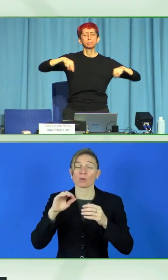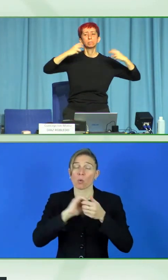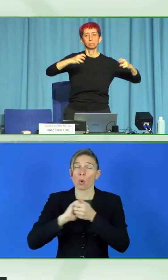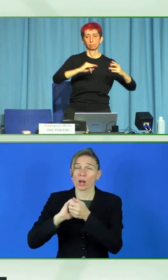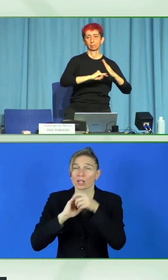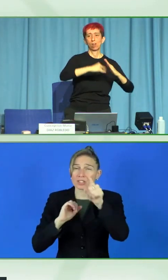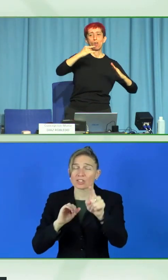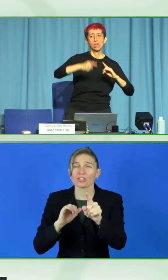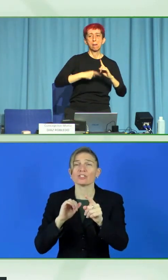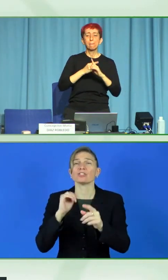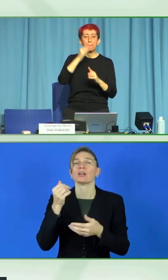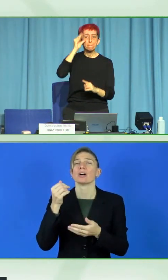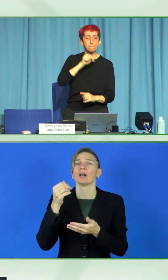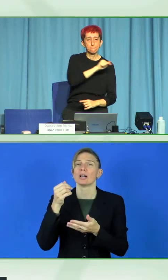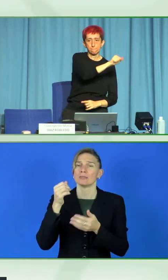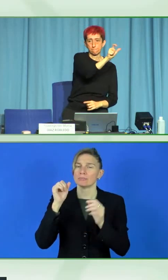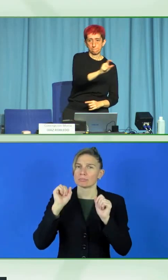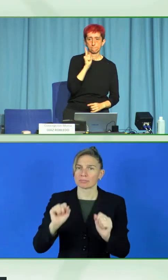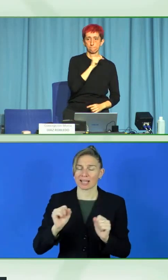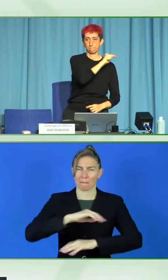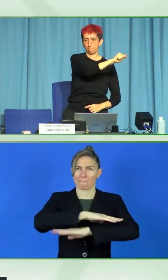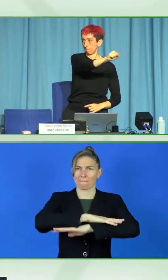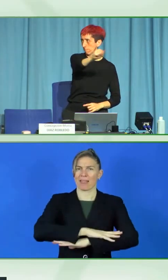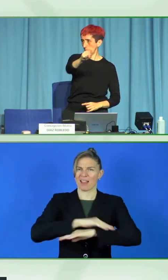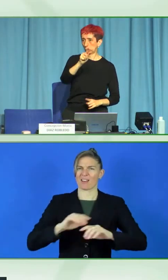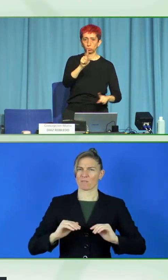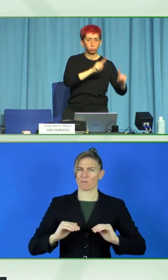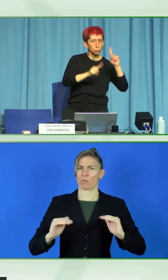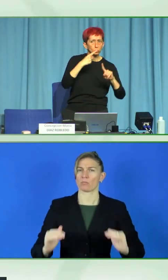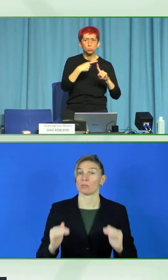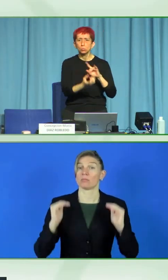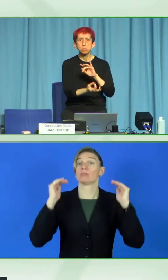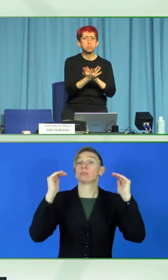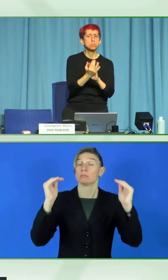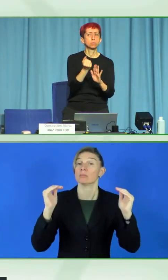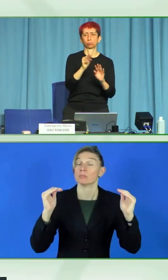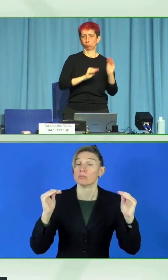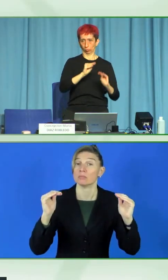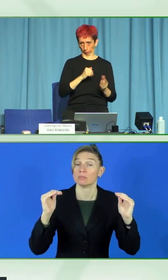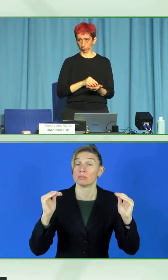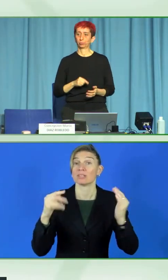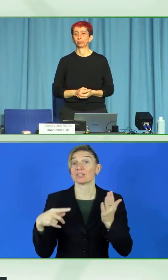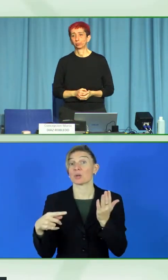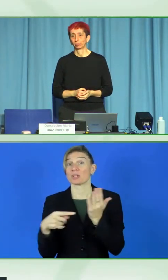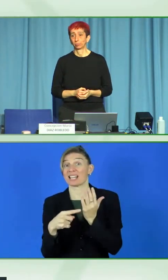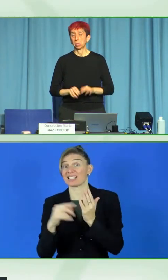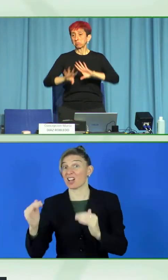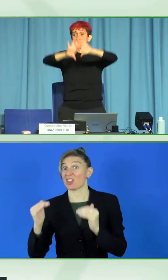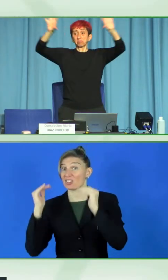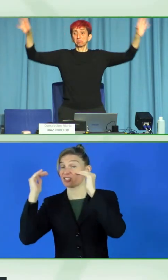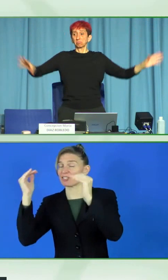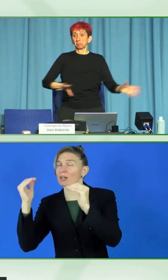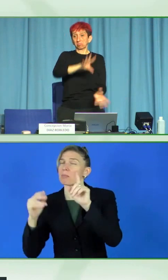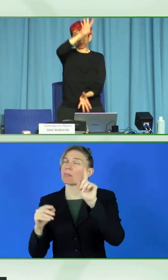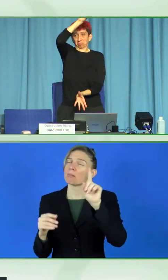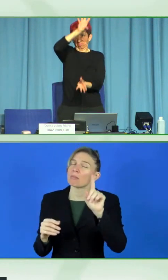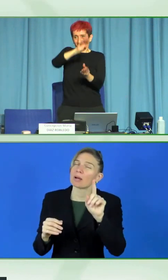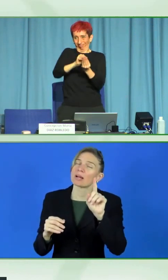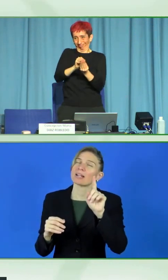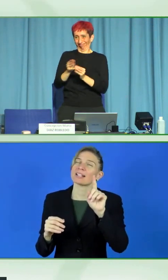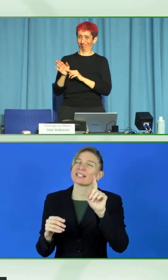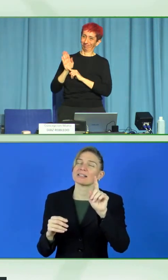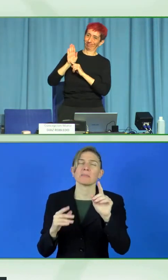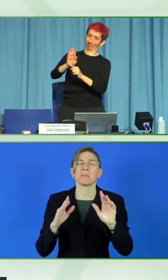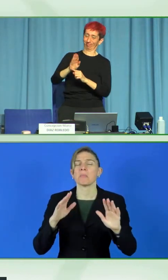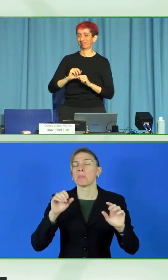an upgrade platform such as visual technologically, but also having in mind the problems that may arise and that